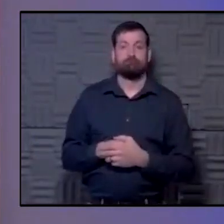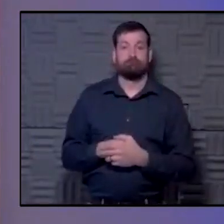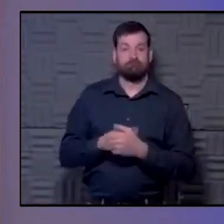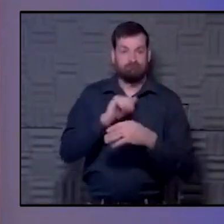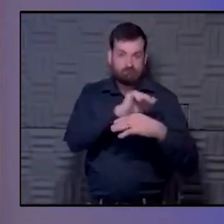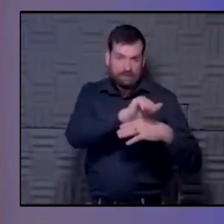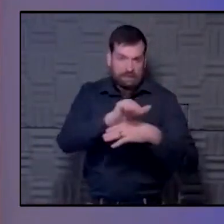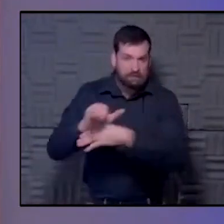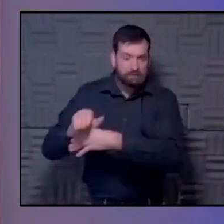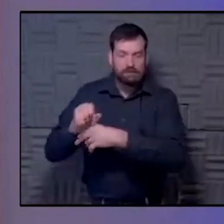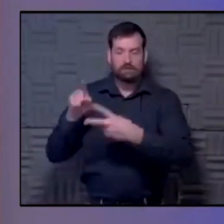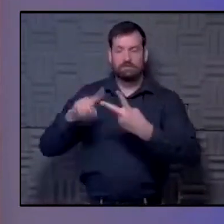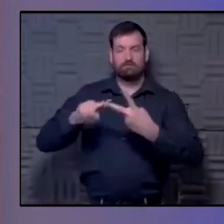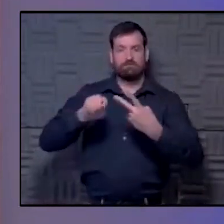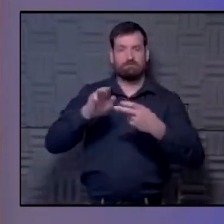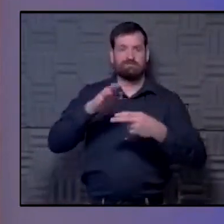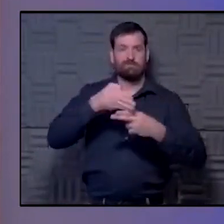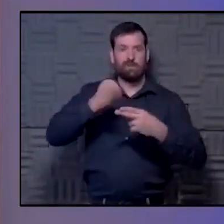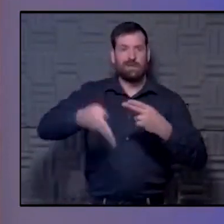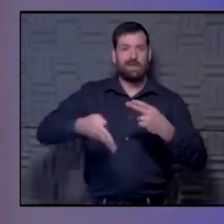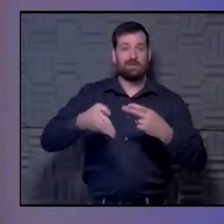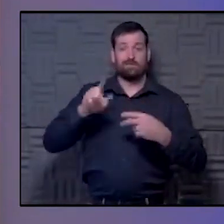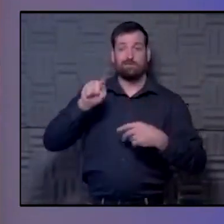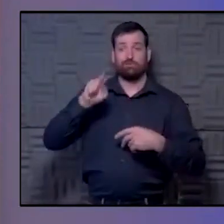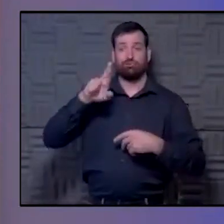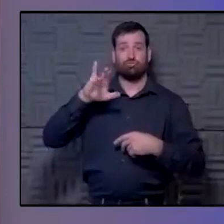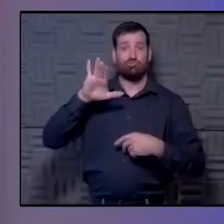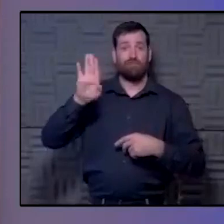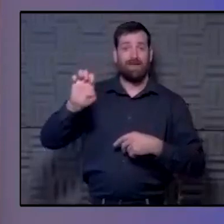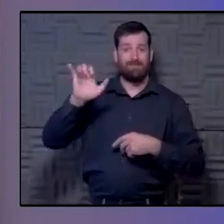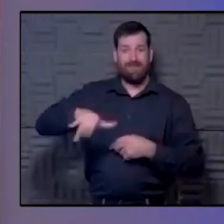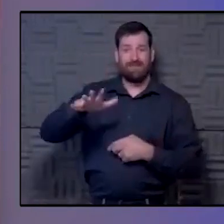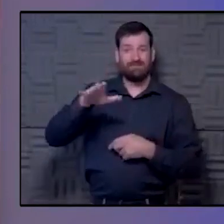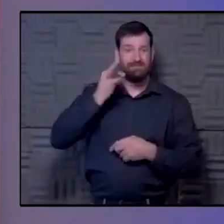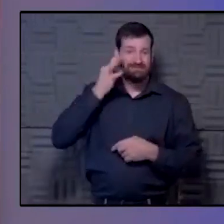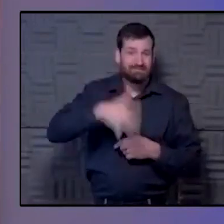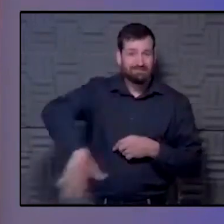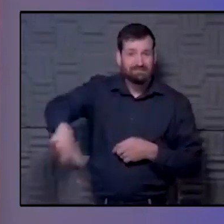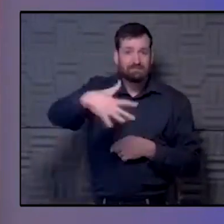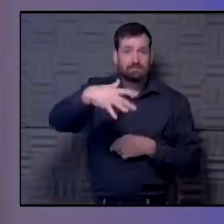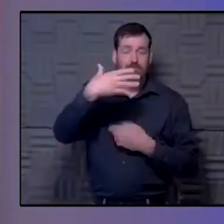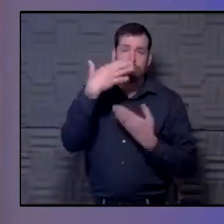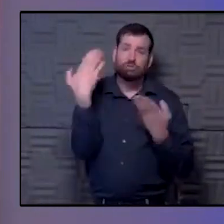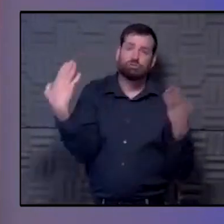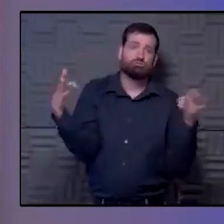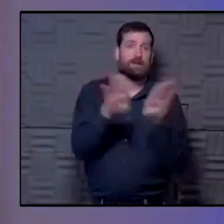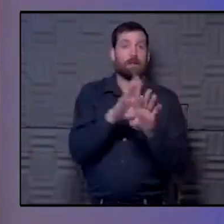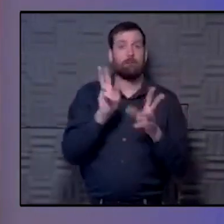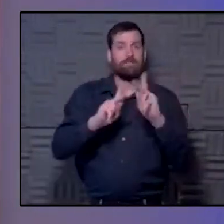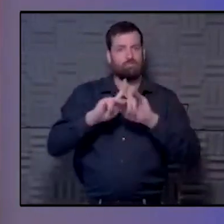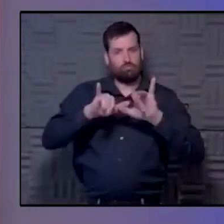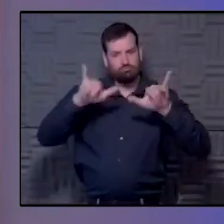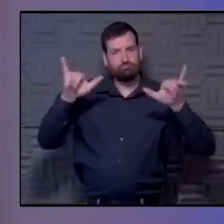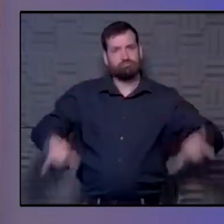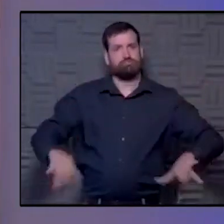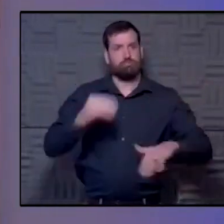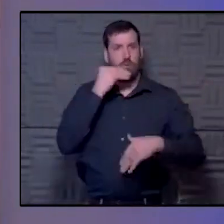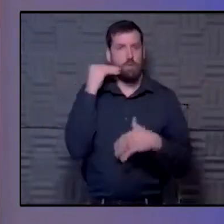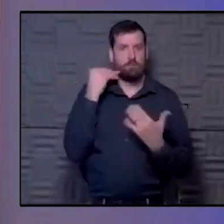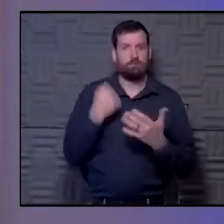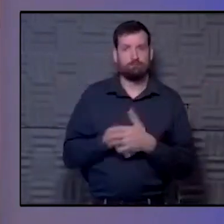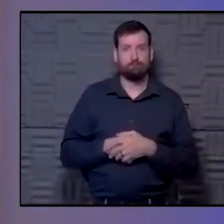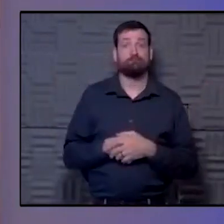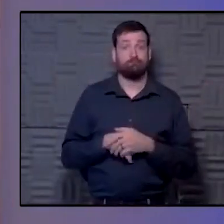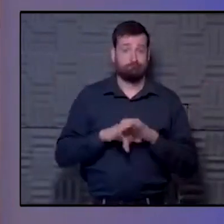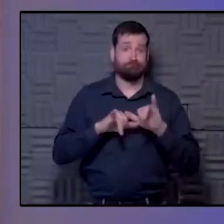on the weekends, the tribe just shut down, the reservation shut down. And literally, people stayed home. It was a stay-at-home